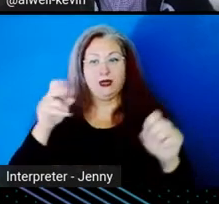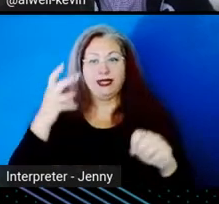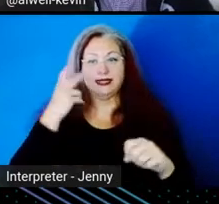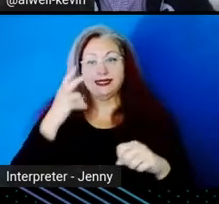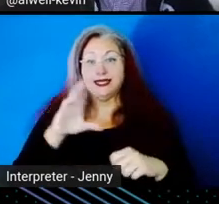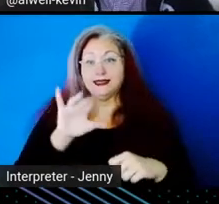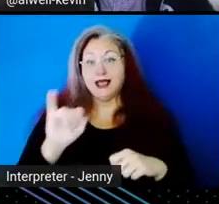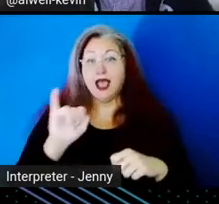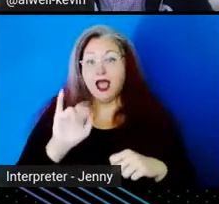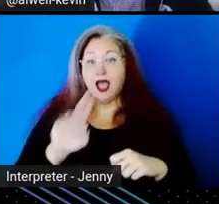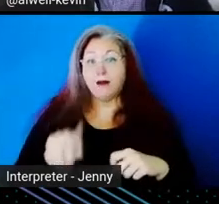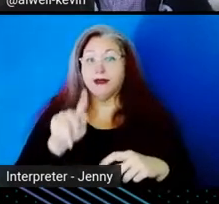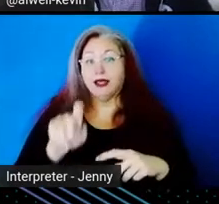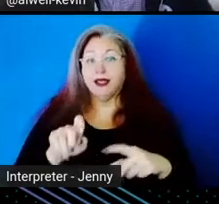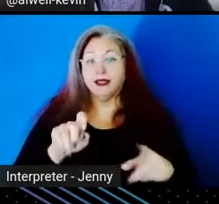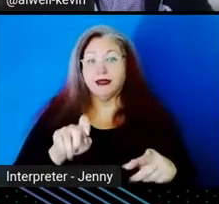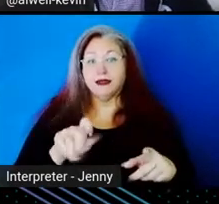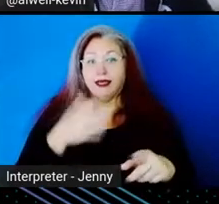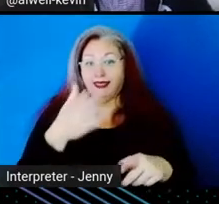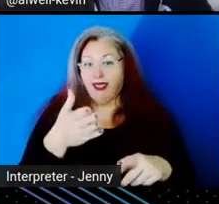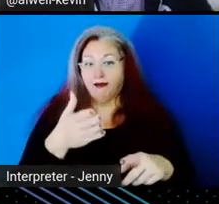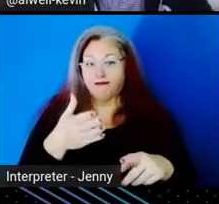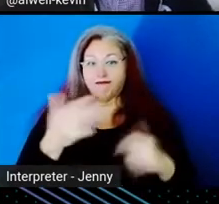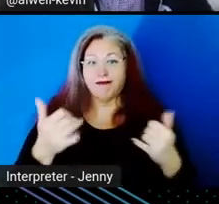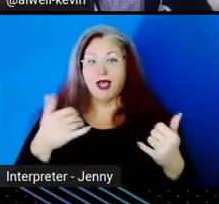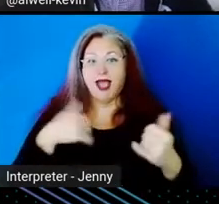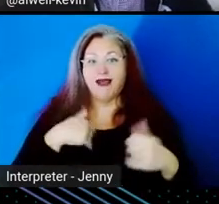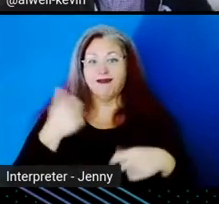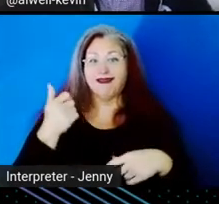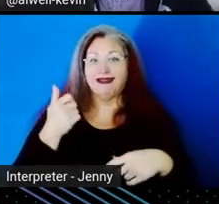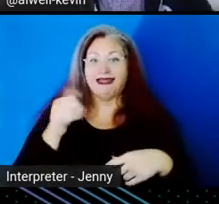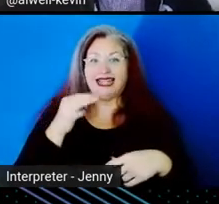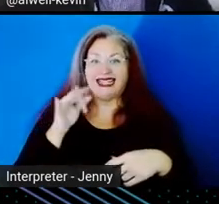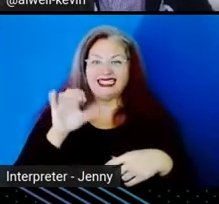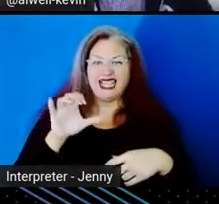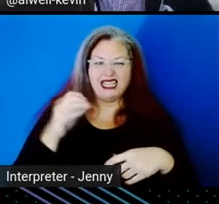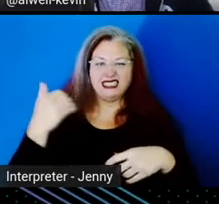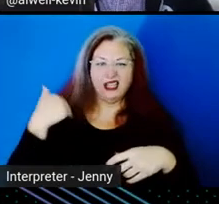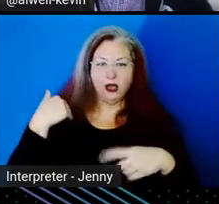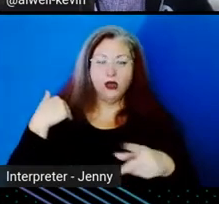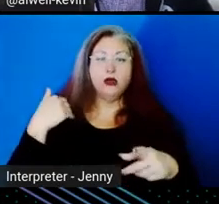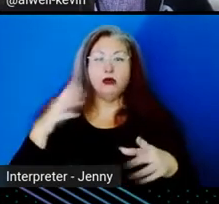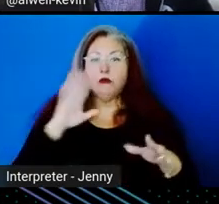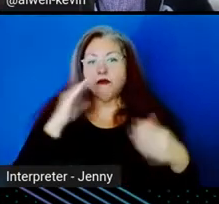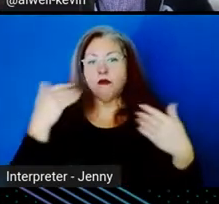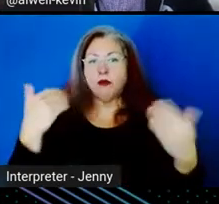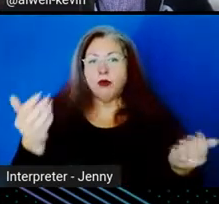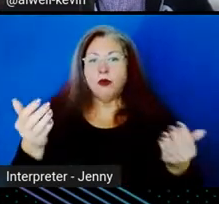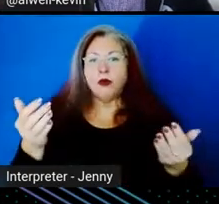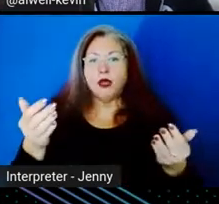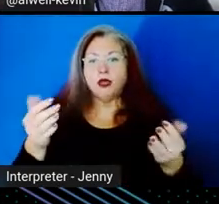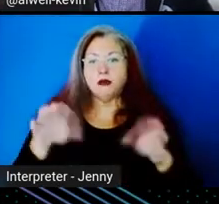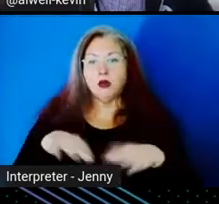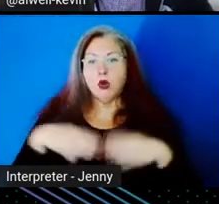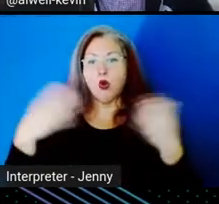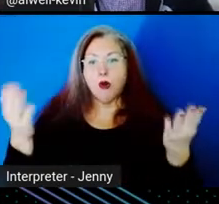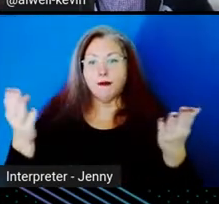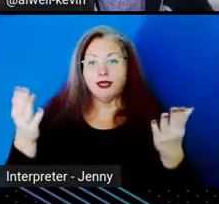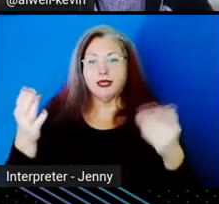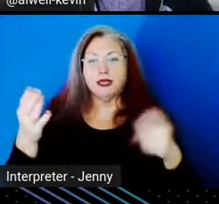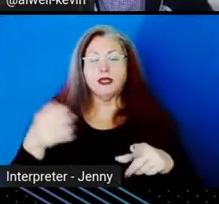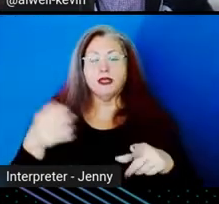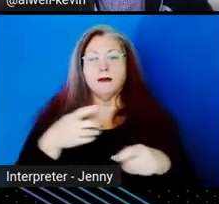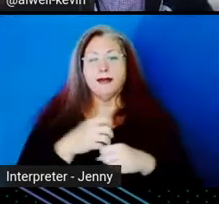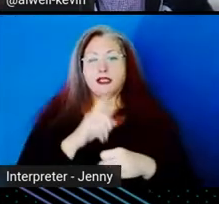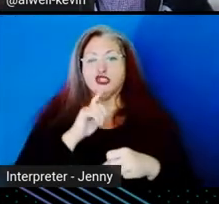CI update here. There it is. So we had 19 seconds ago. Let me go ahead and open this up so we could make sure that